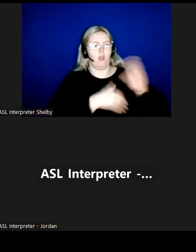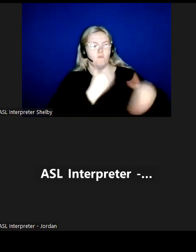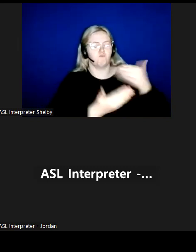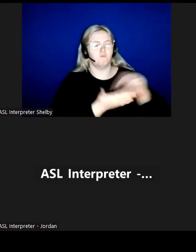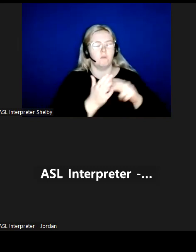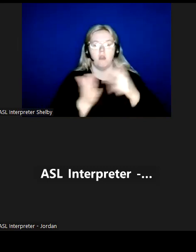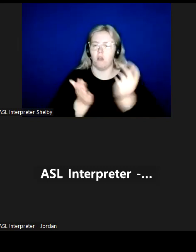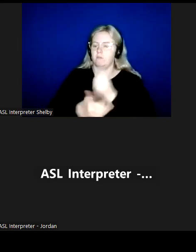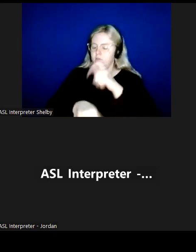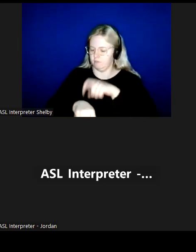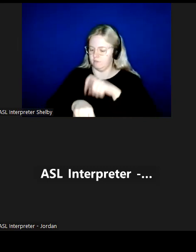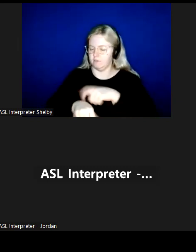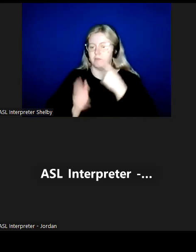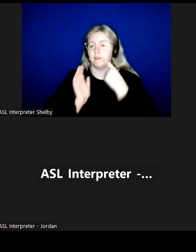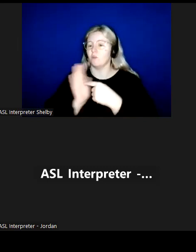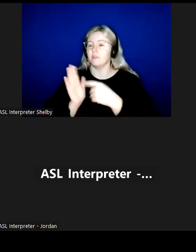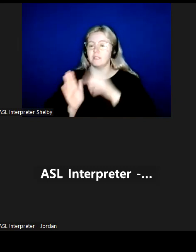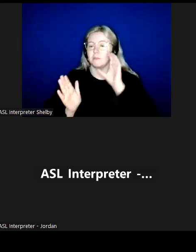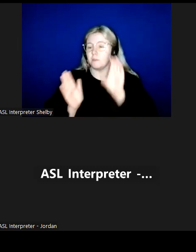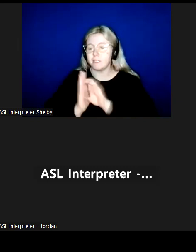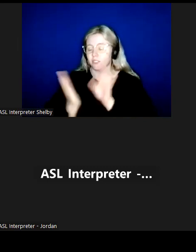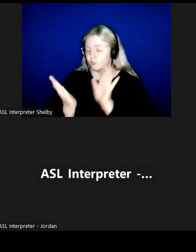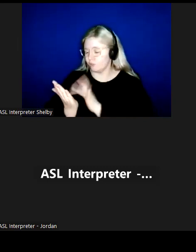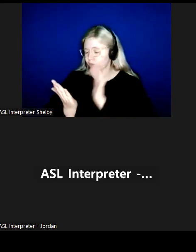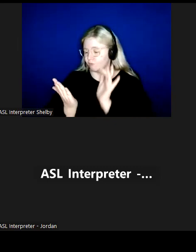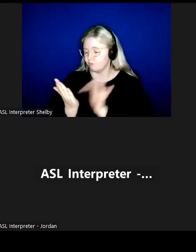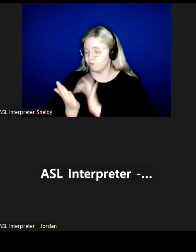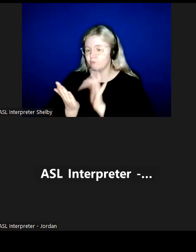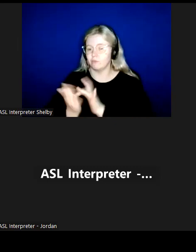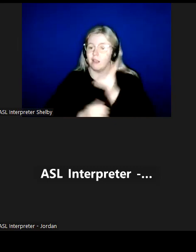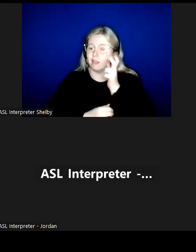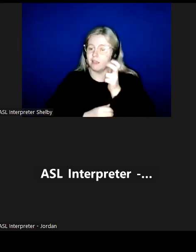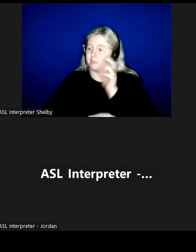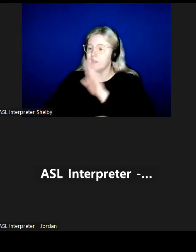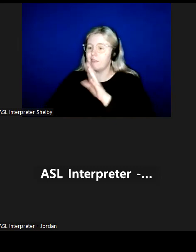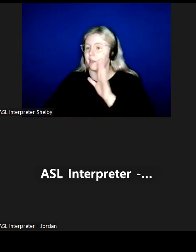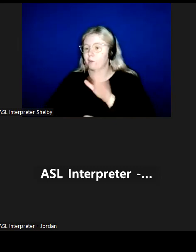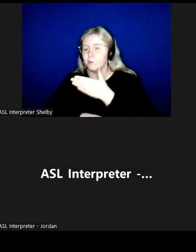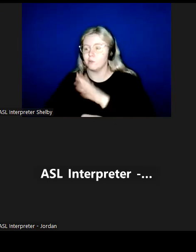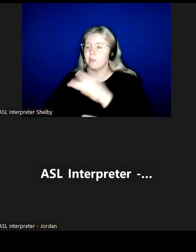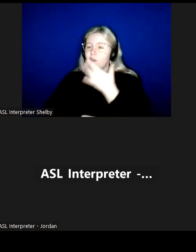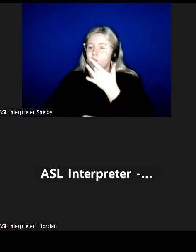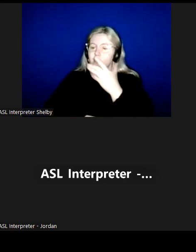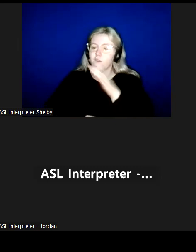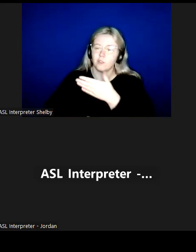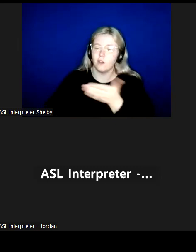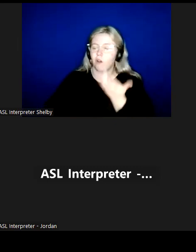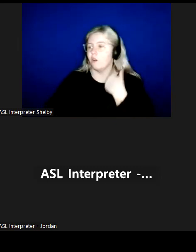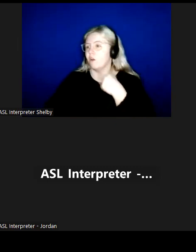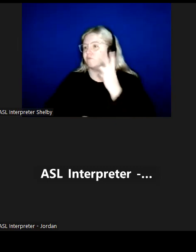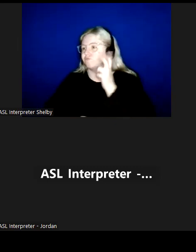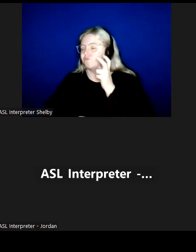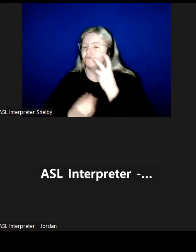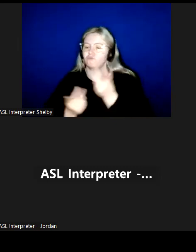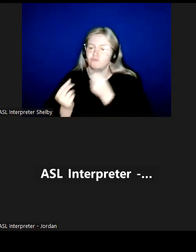the photo album, to listen to the music, to do whatever the things are to allow that pain